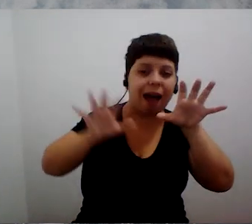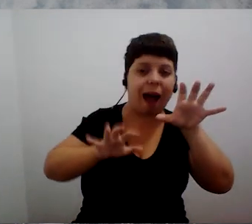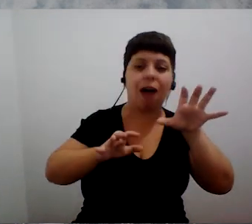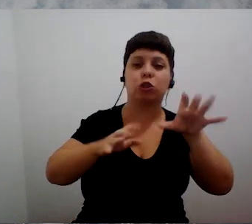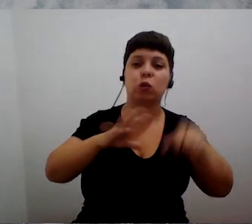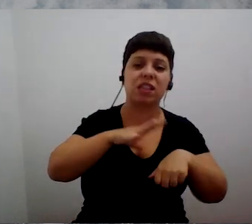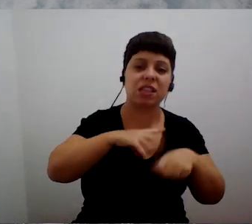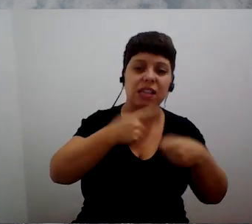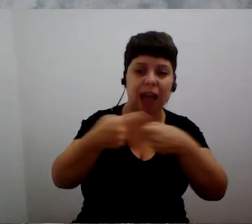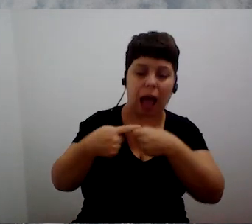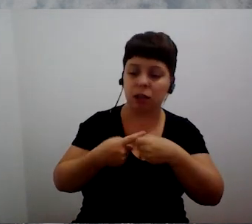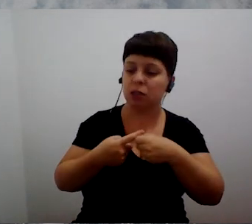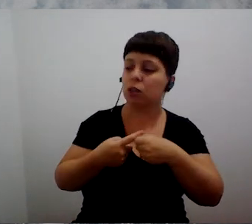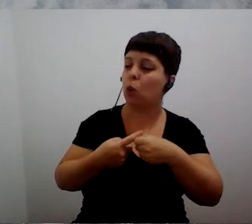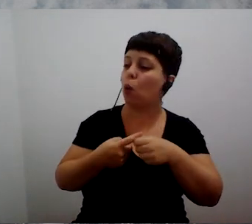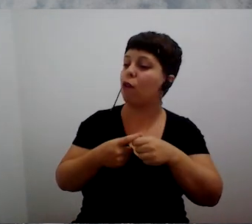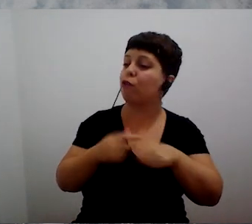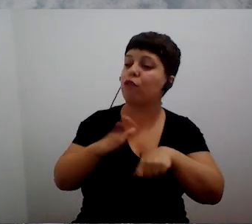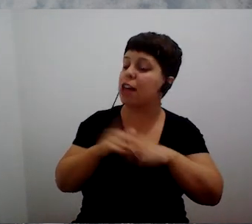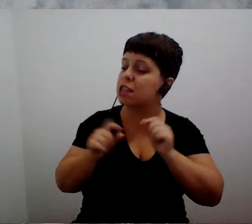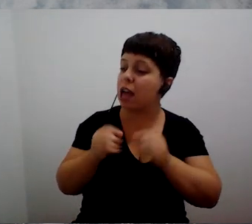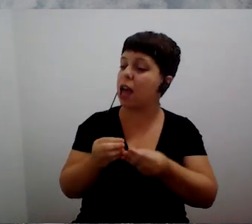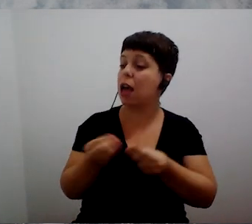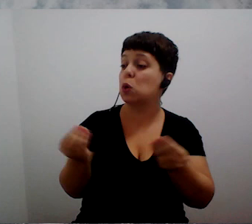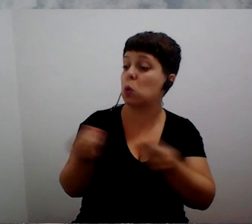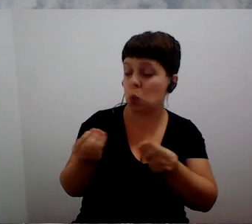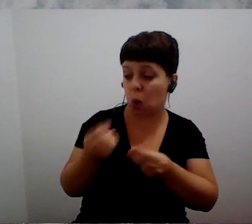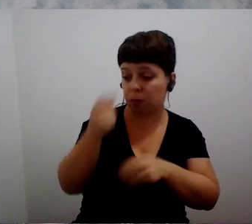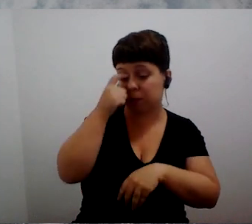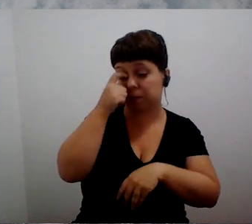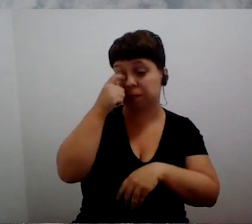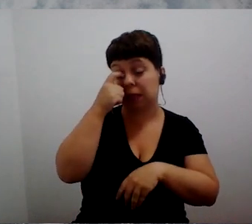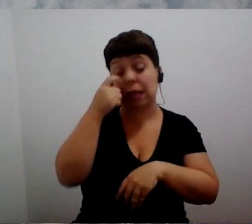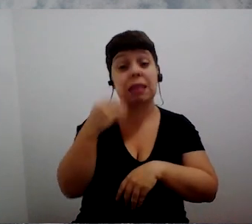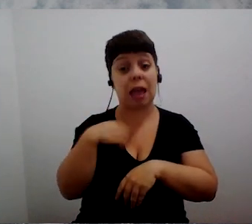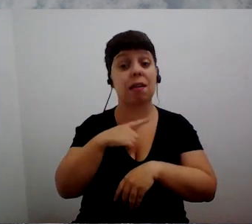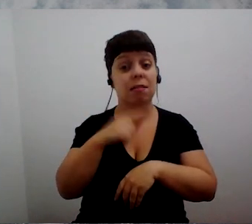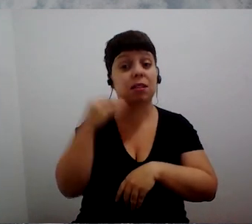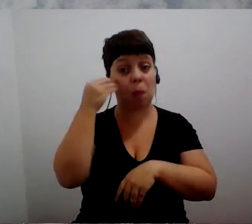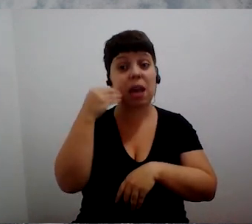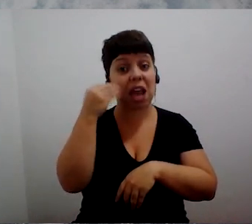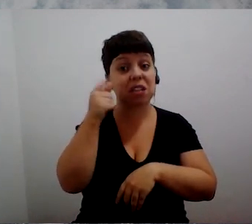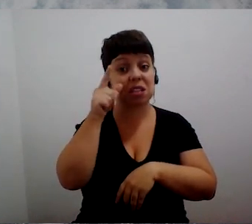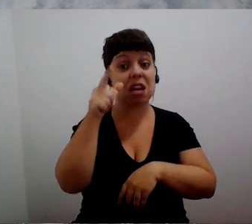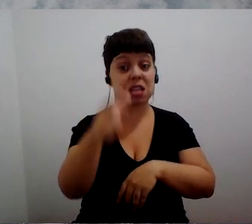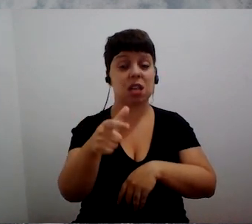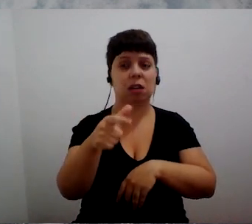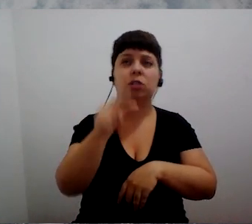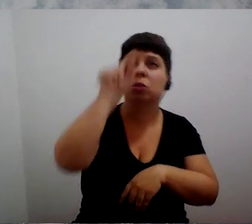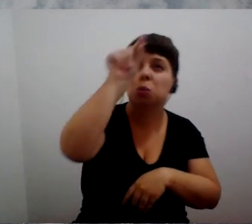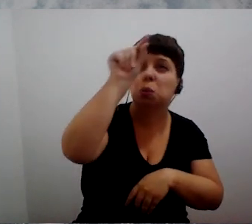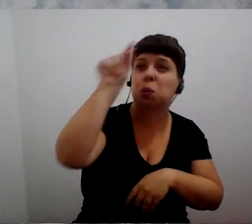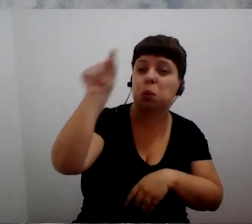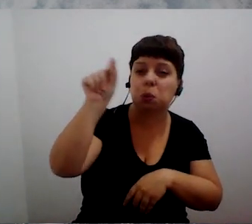advising the government and subnational governments on what to do and how to combat marine litter. And there are very